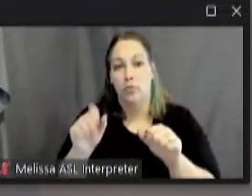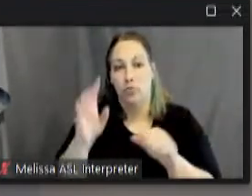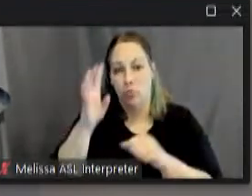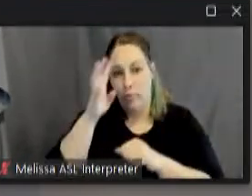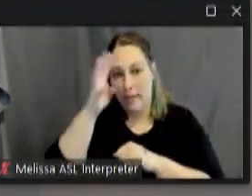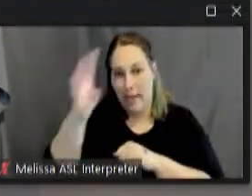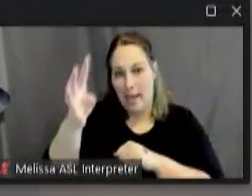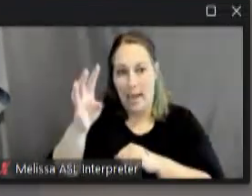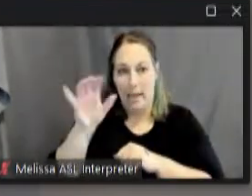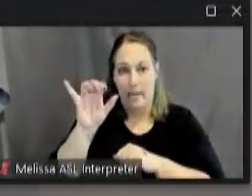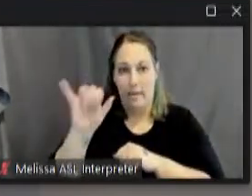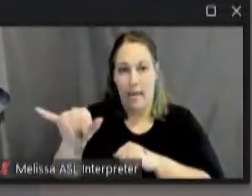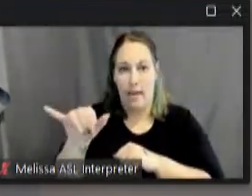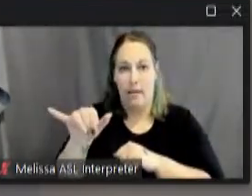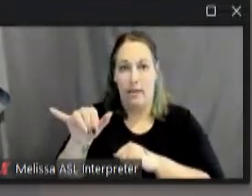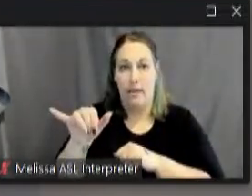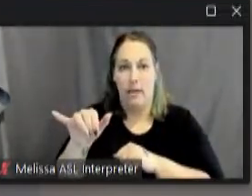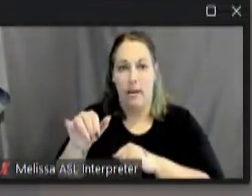so that